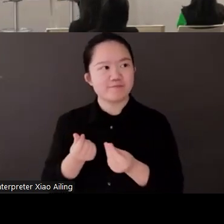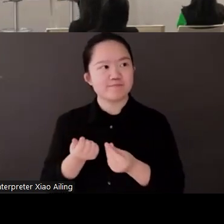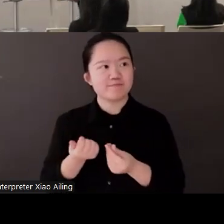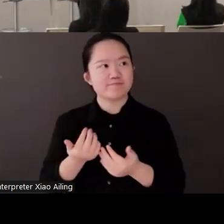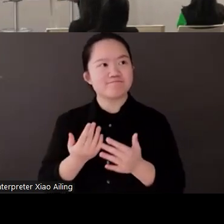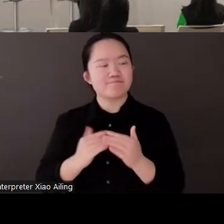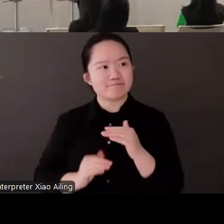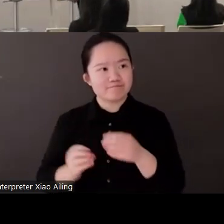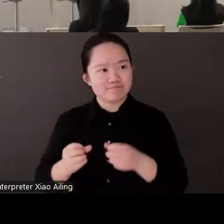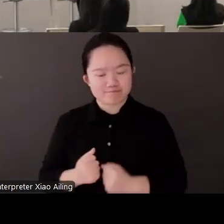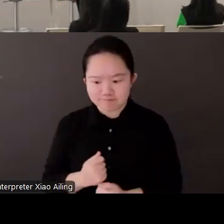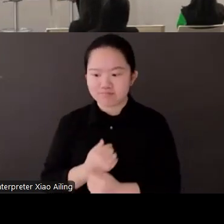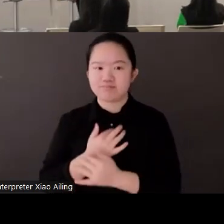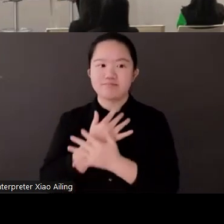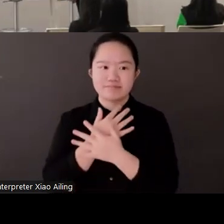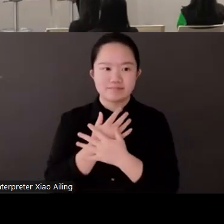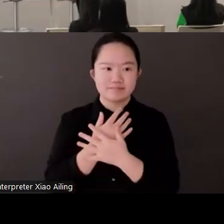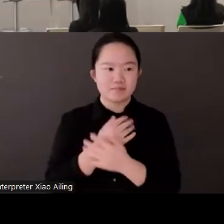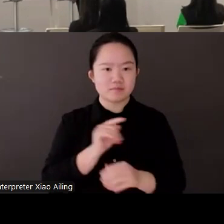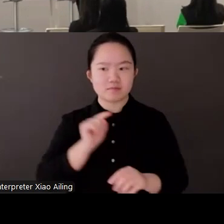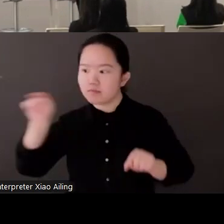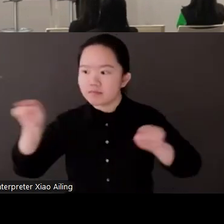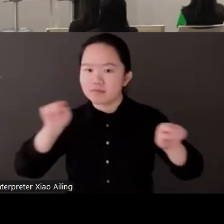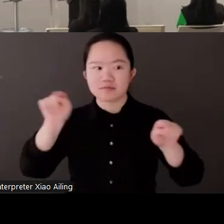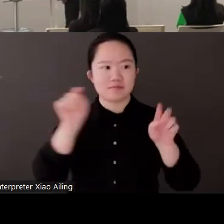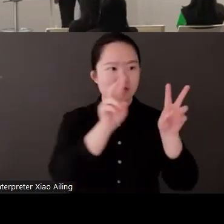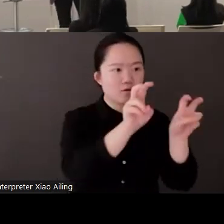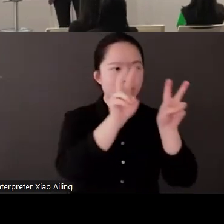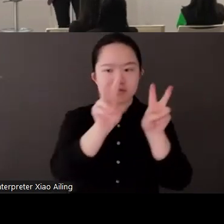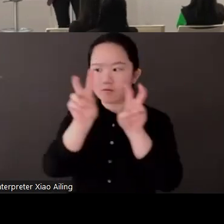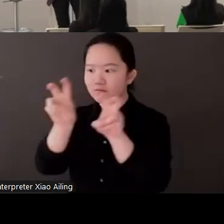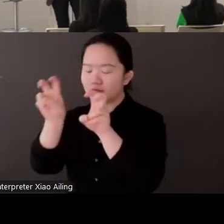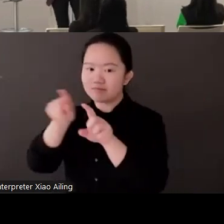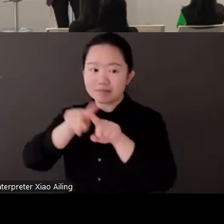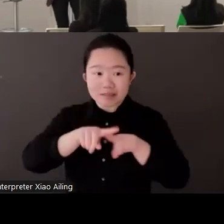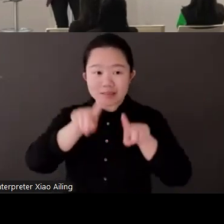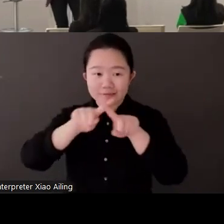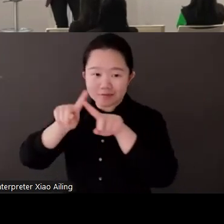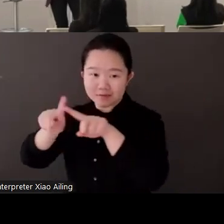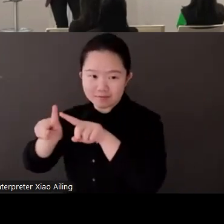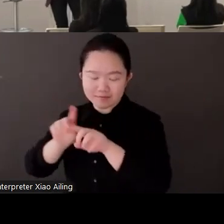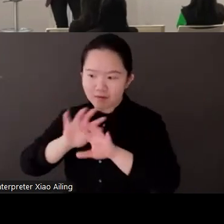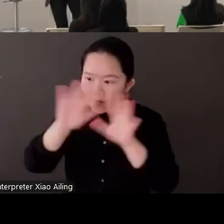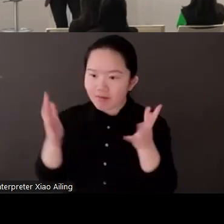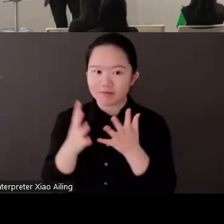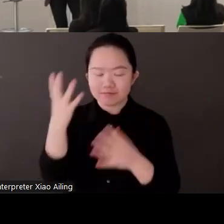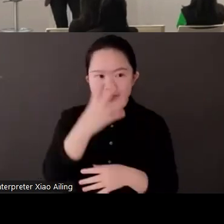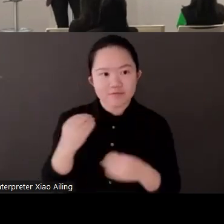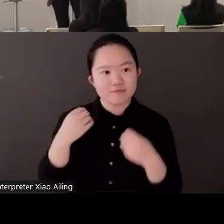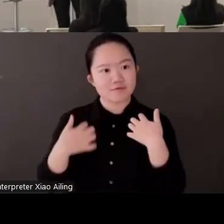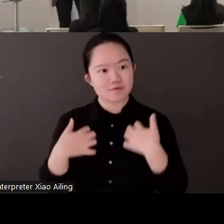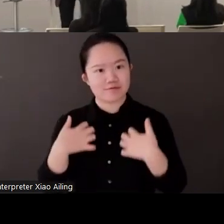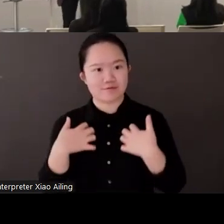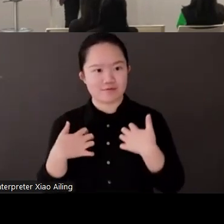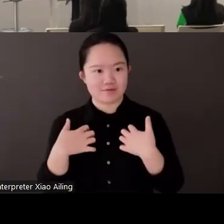interesting topics and good knowledge, but also deep dive links. So you can learn even more if the Book of Knowledge